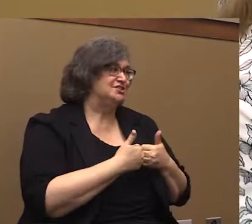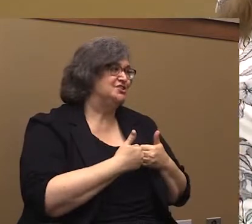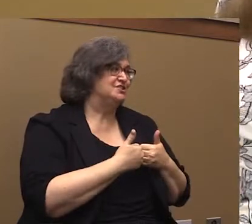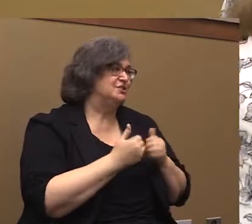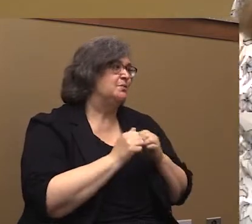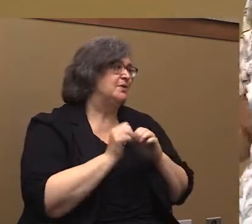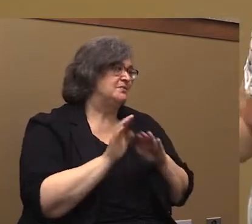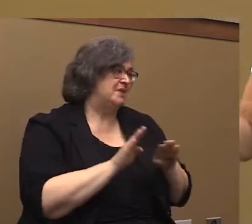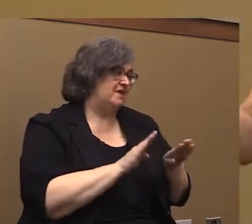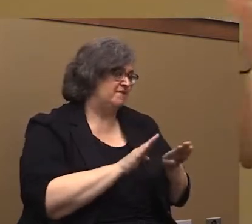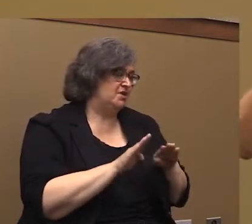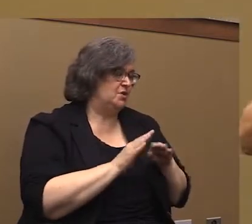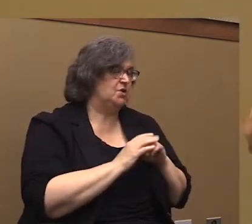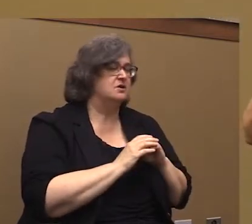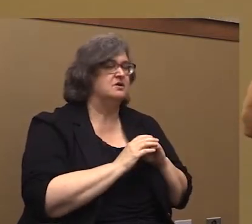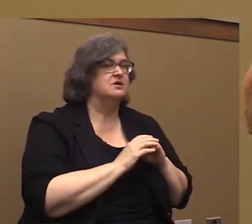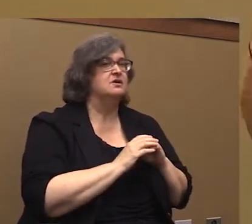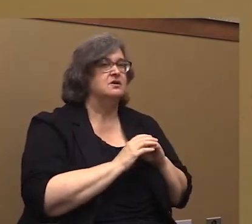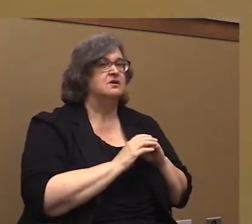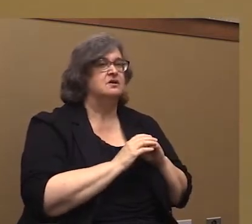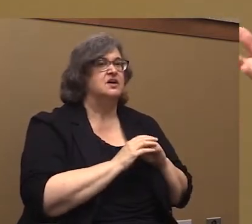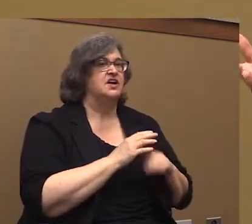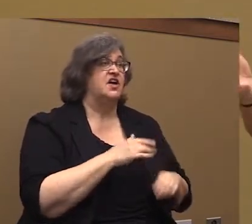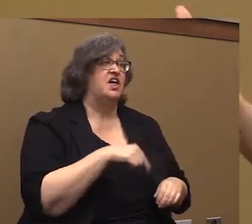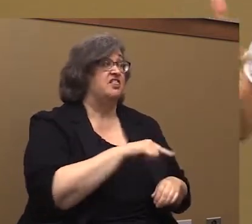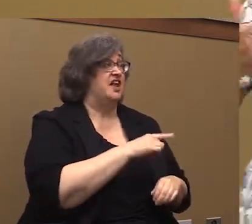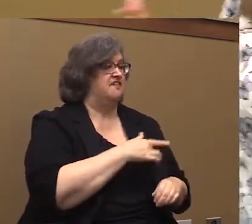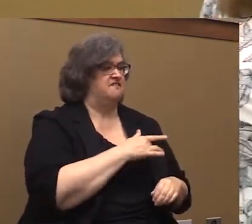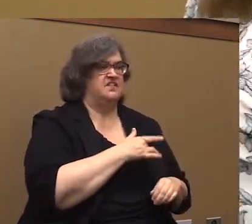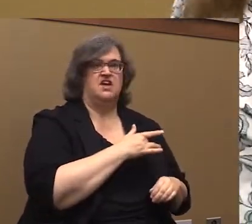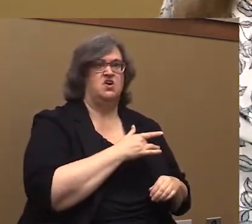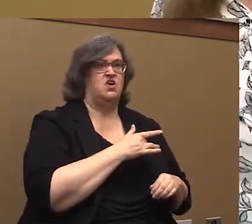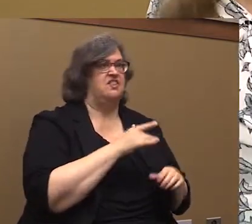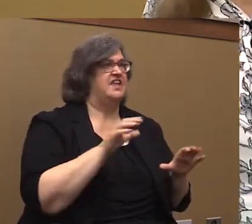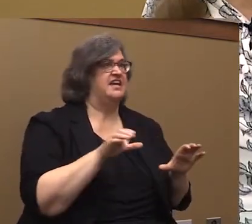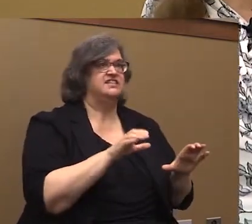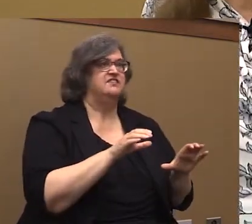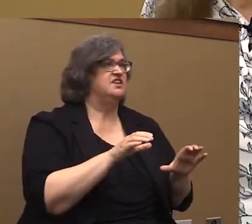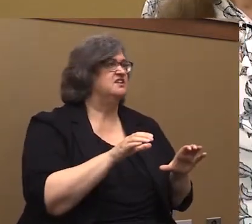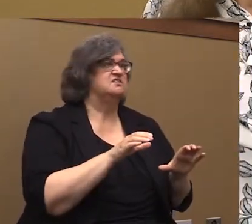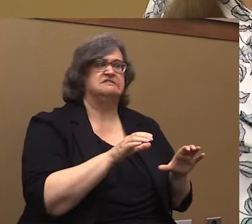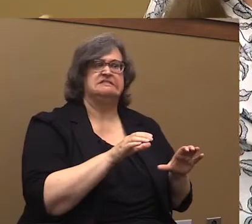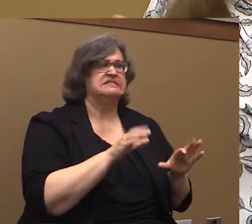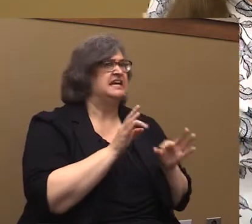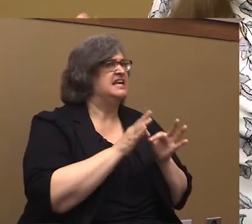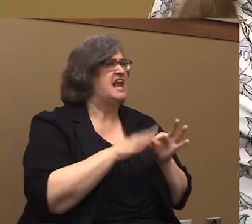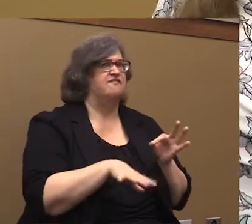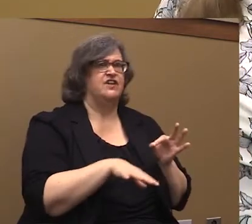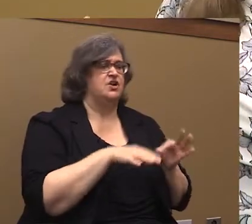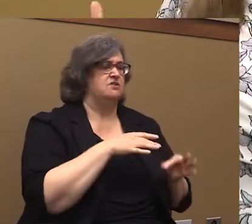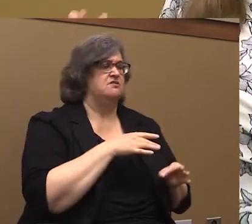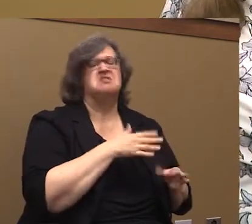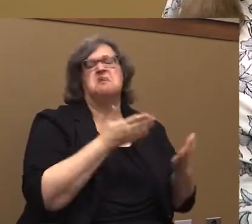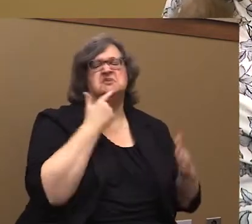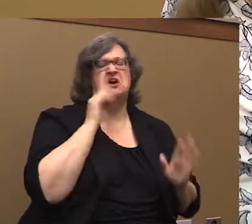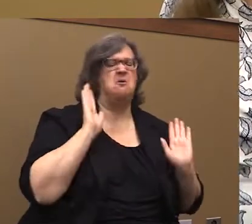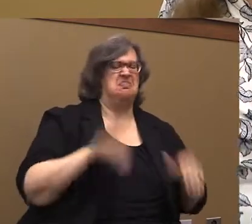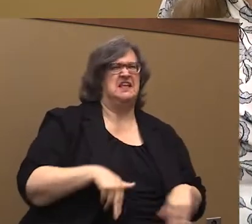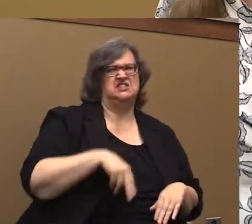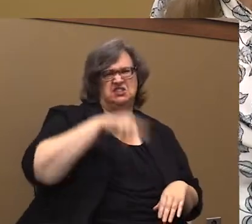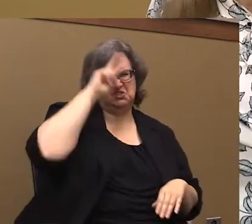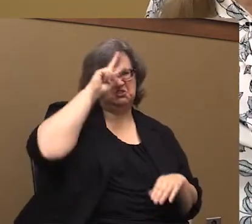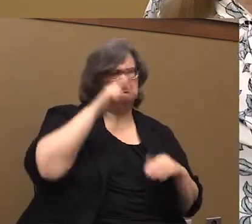in their behavior, that they're feeling that that activity is maybe not fair. They may call that